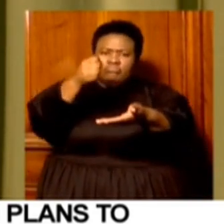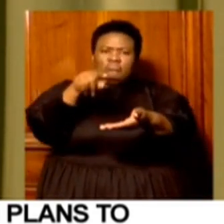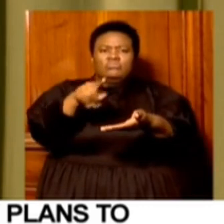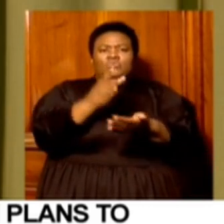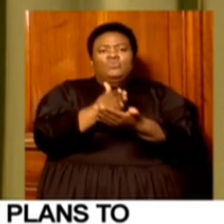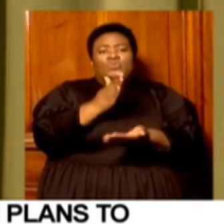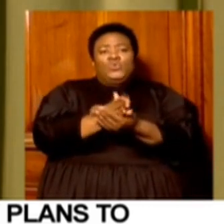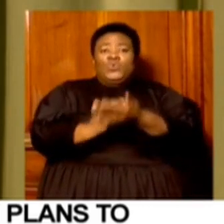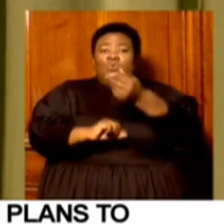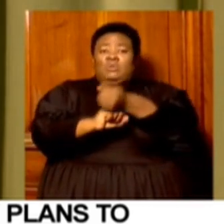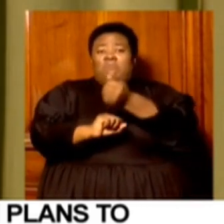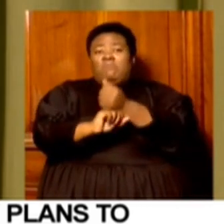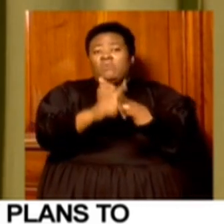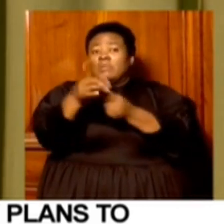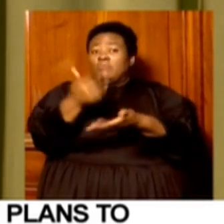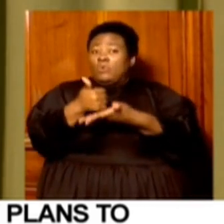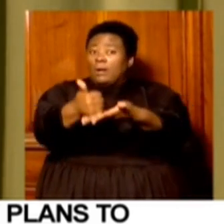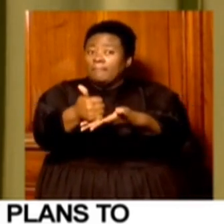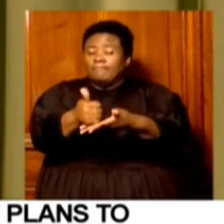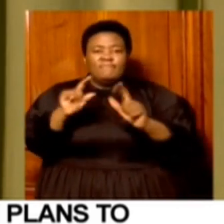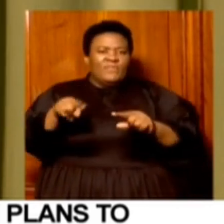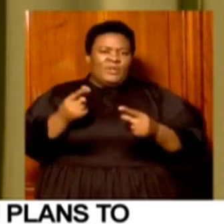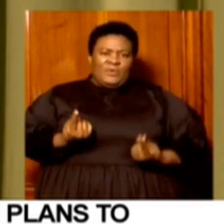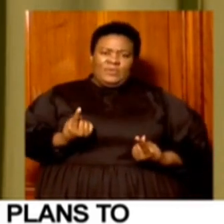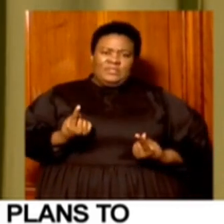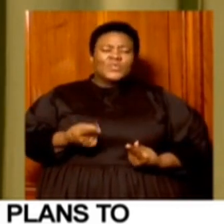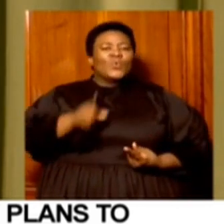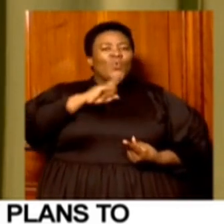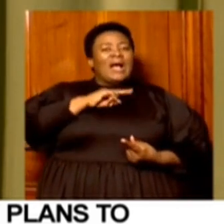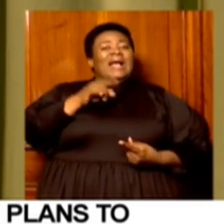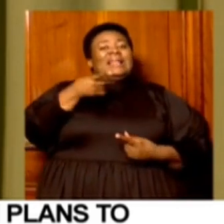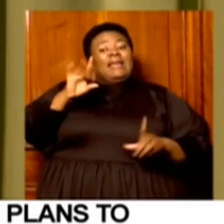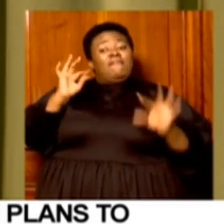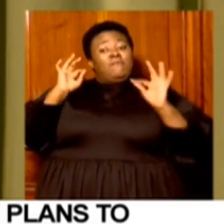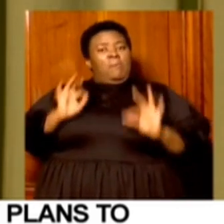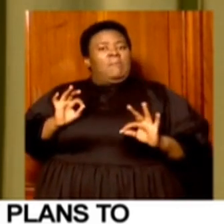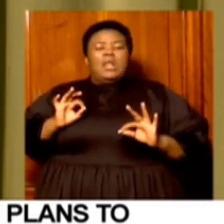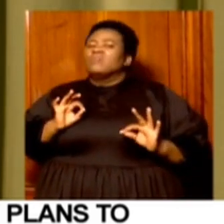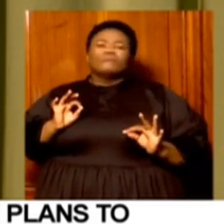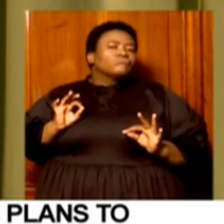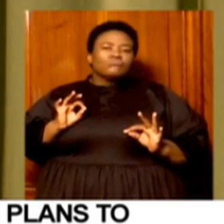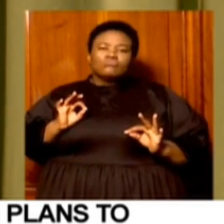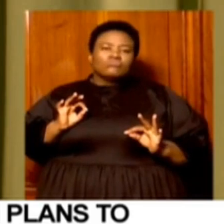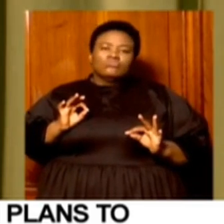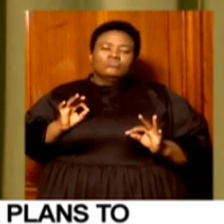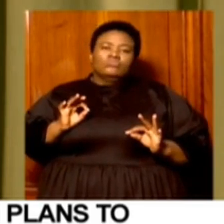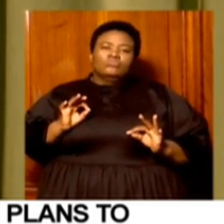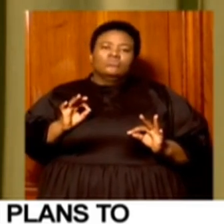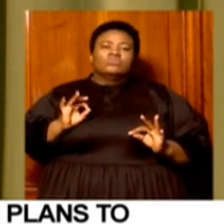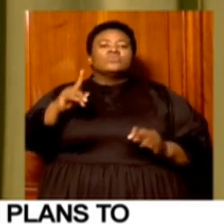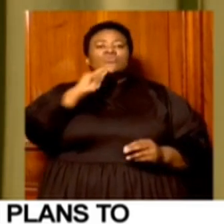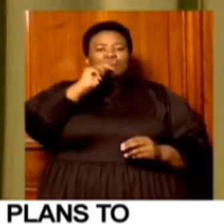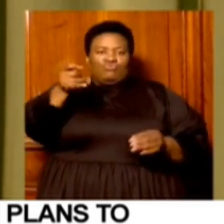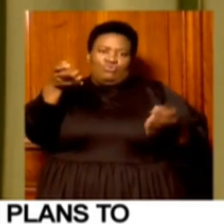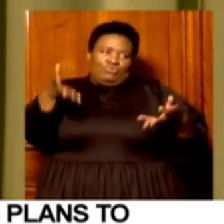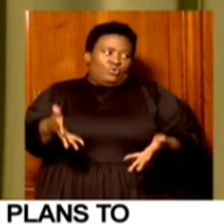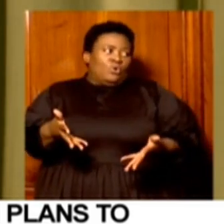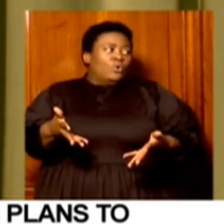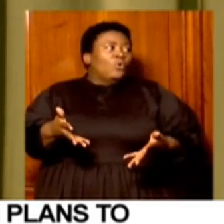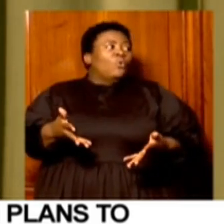out of the woods. Because they are not formalized. And that is the reality of the matter. And when we address